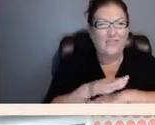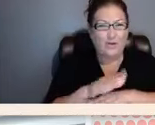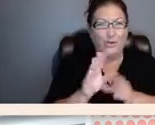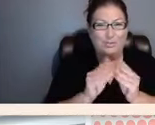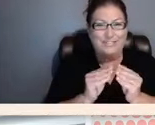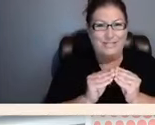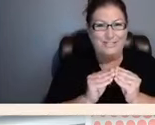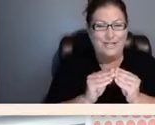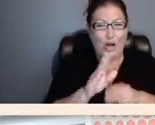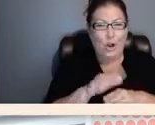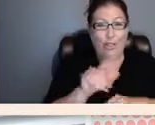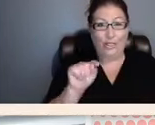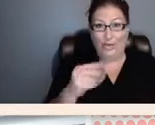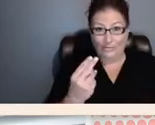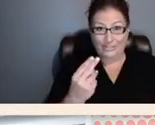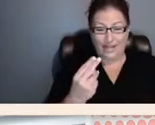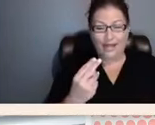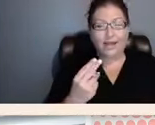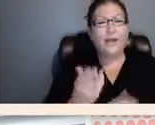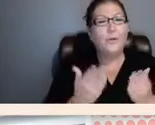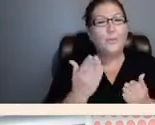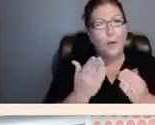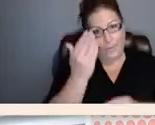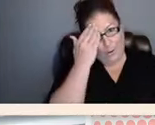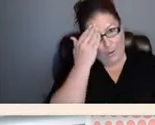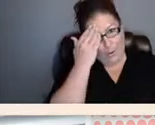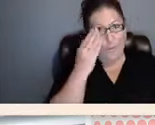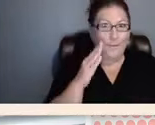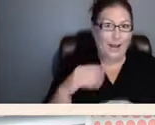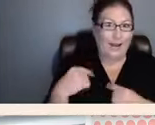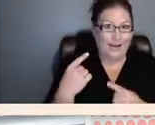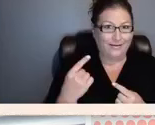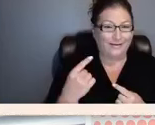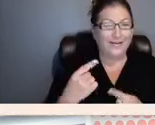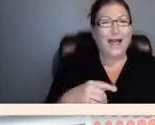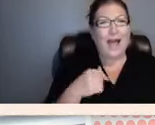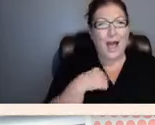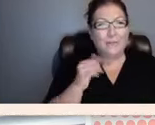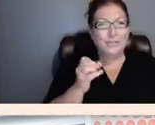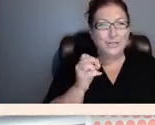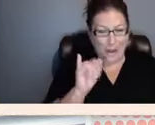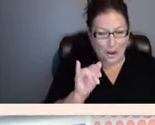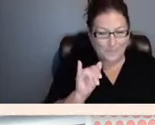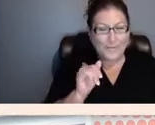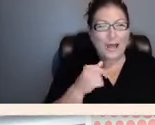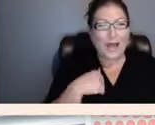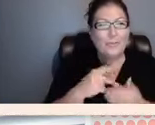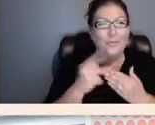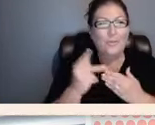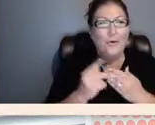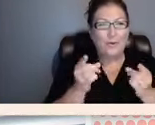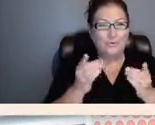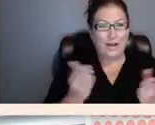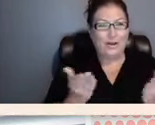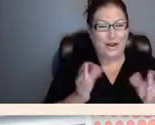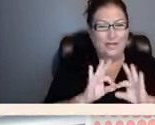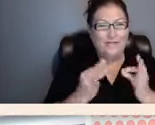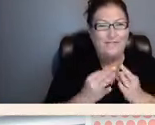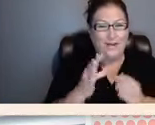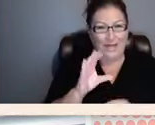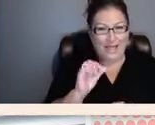Thursday. You probably know me by now if you've been watching these. I'm Jeremy Countryman. I'm the program director here at the Family Cafe. You also